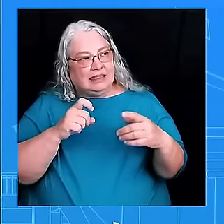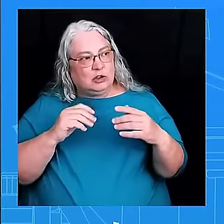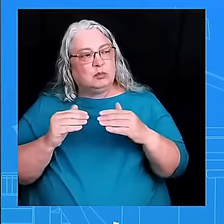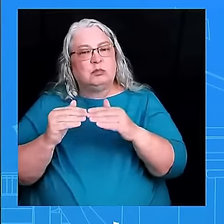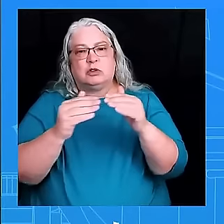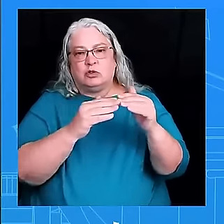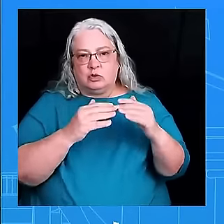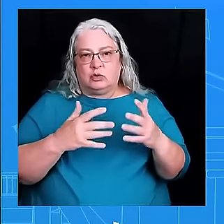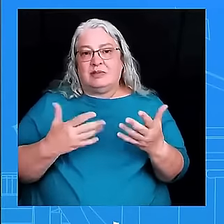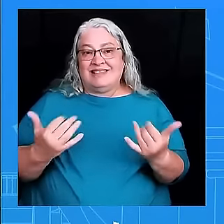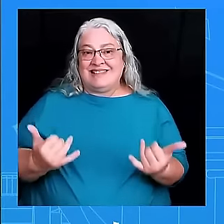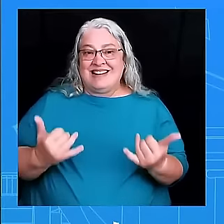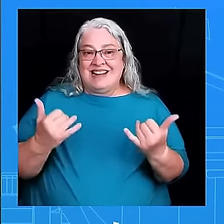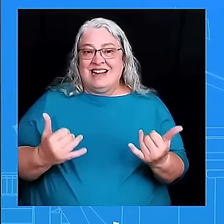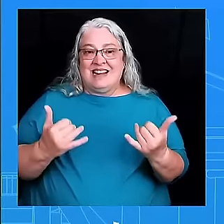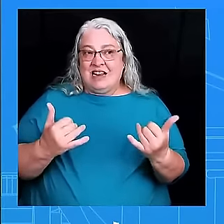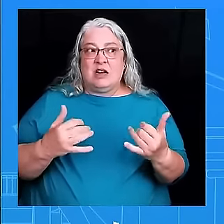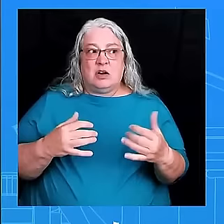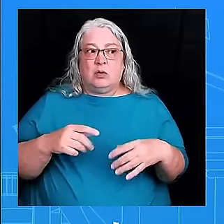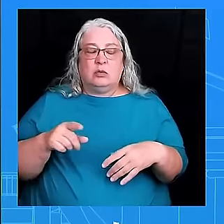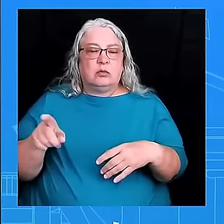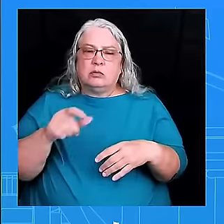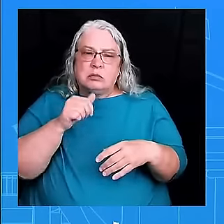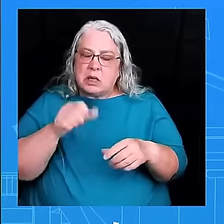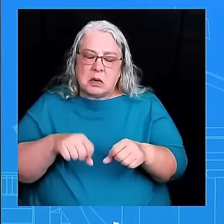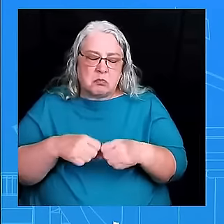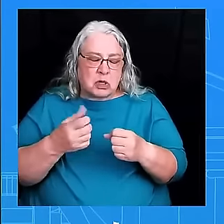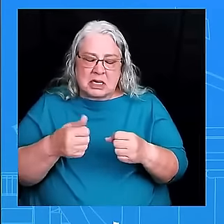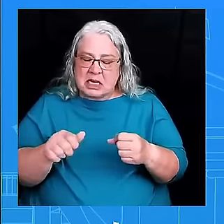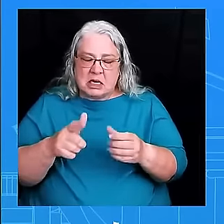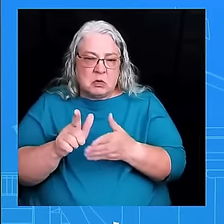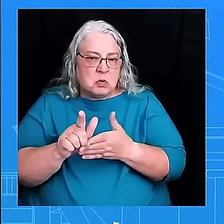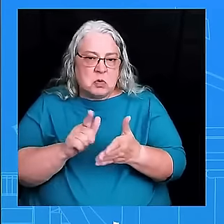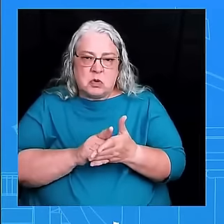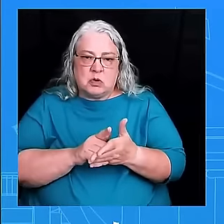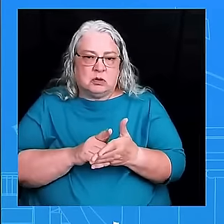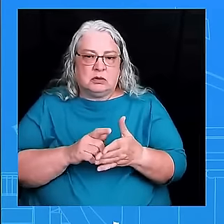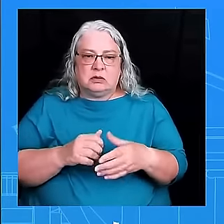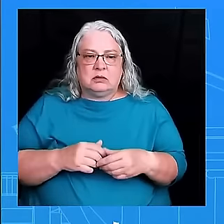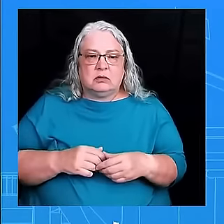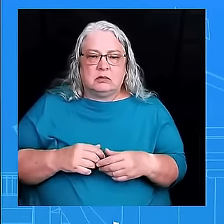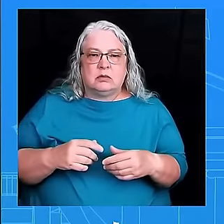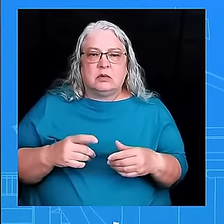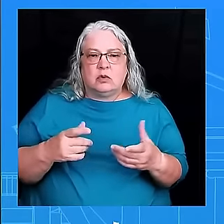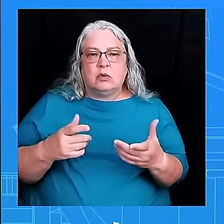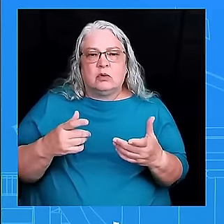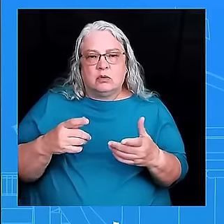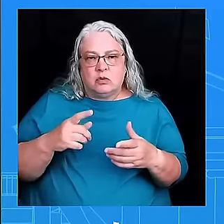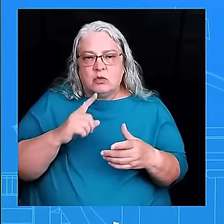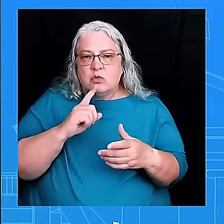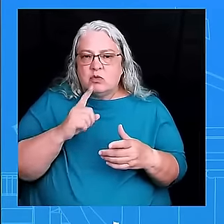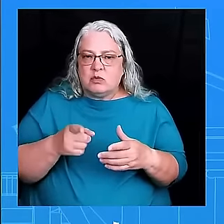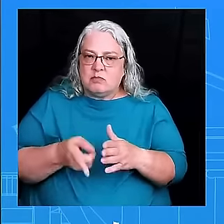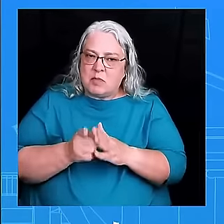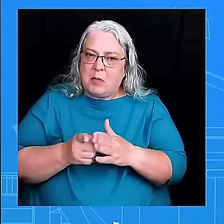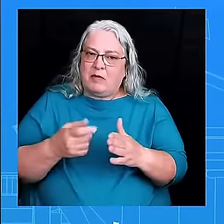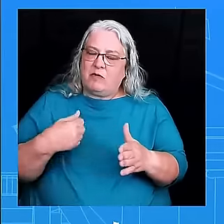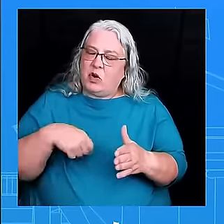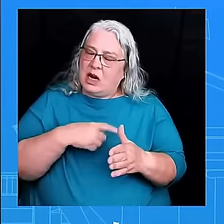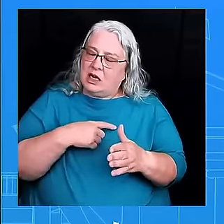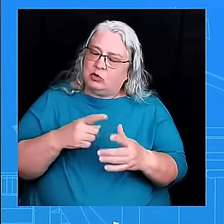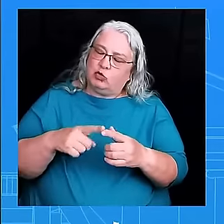to celebrate the families, and most importantly, it was a moment to lift up the human achievement of getting both Americans,